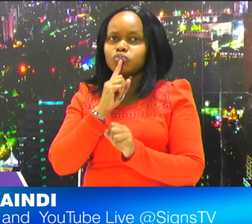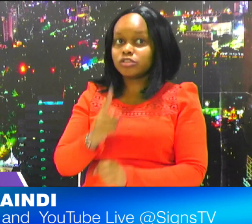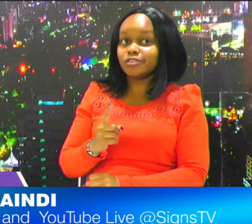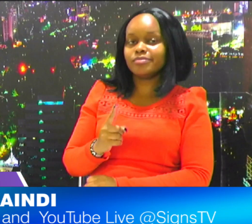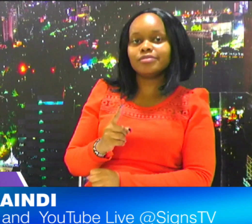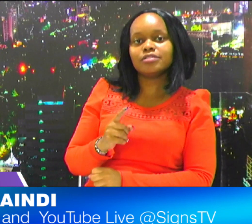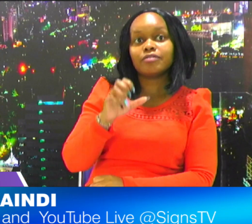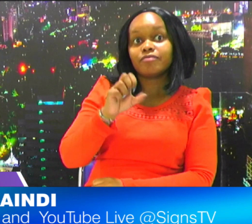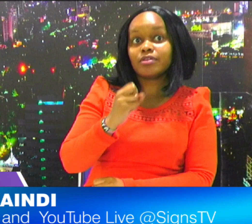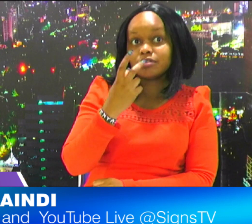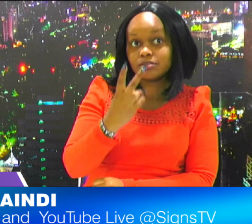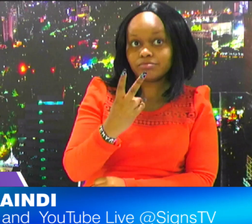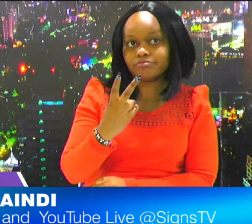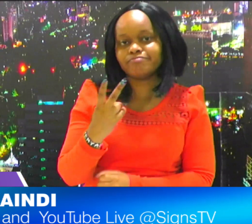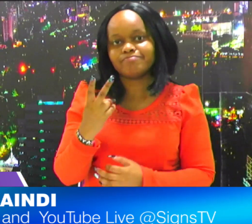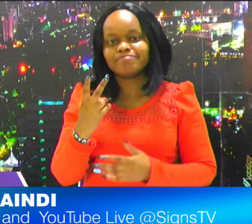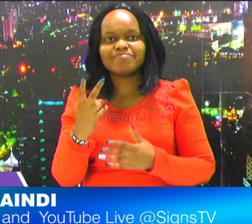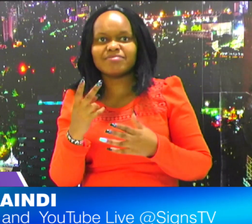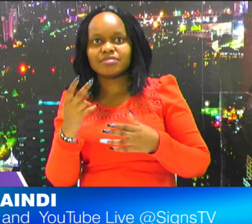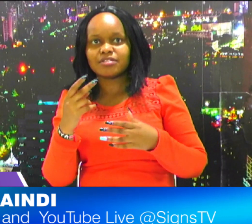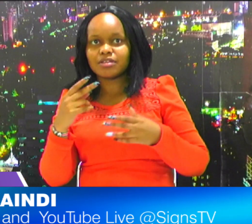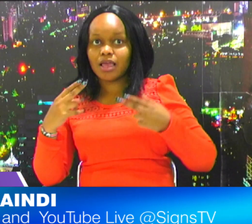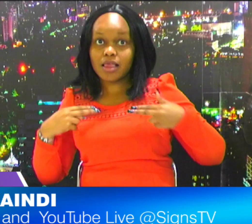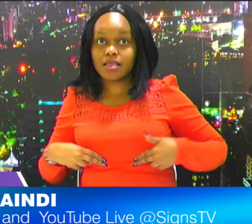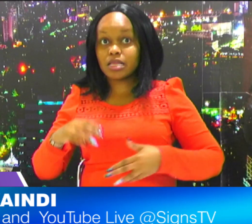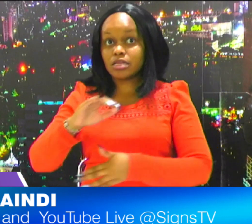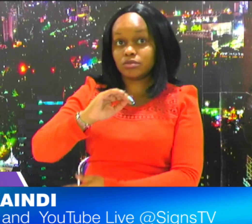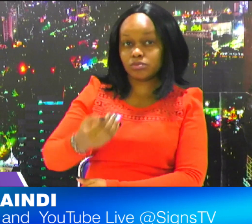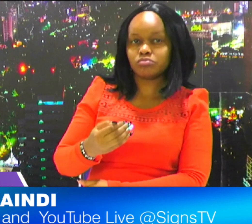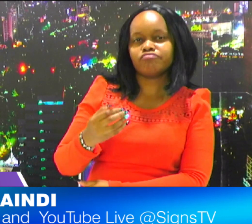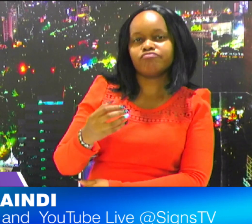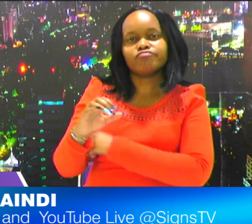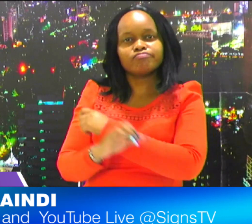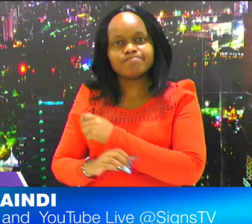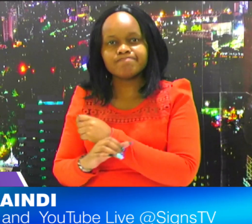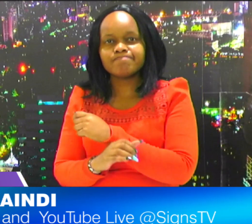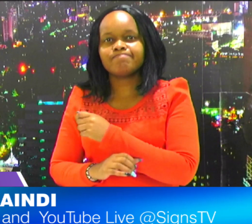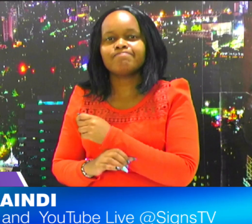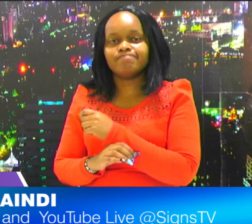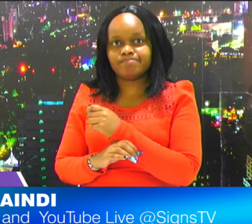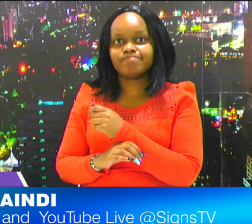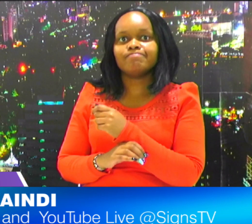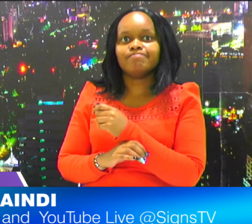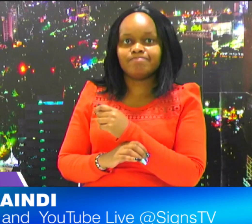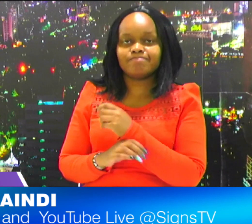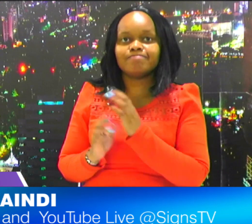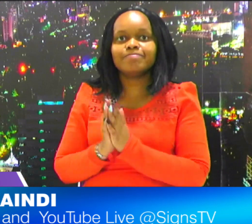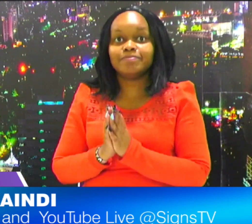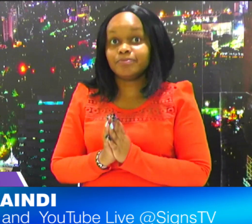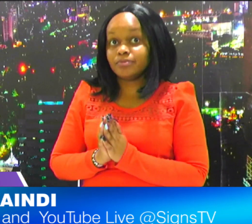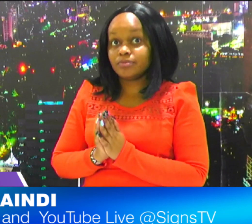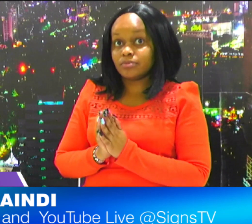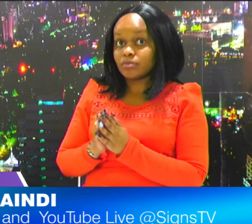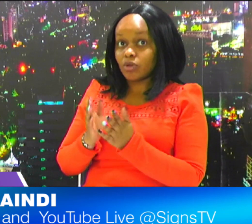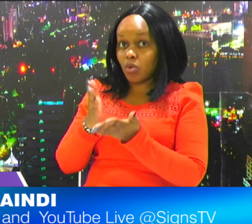is aimed at making sure the 52 Huduma centers countrywide are able to generate their